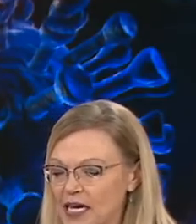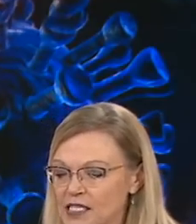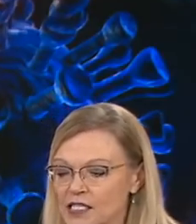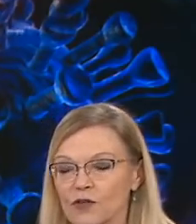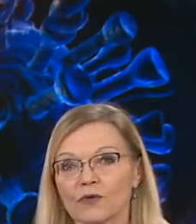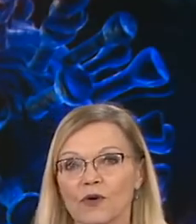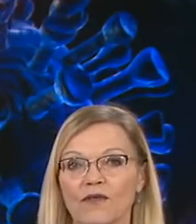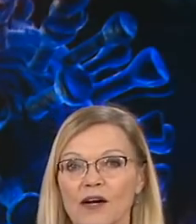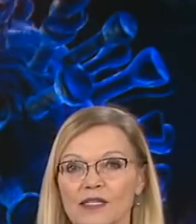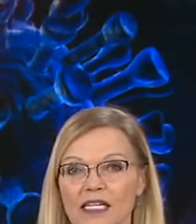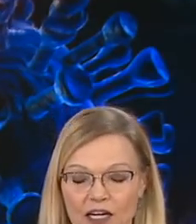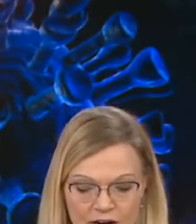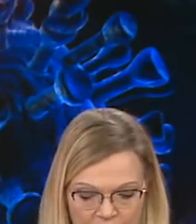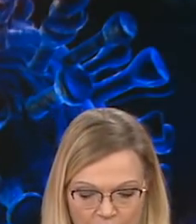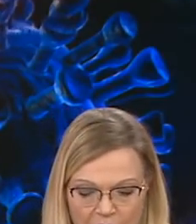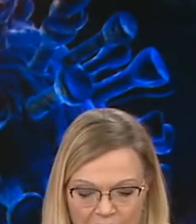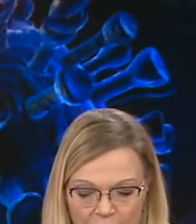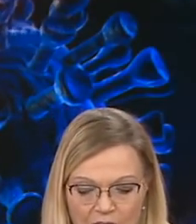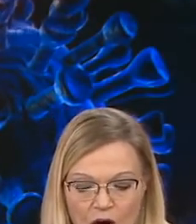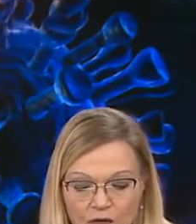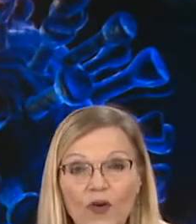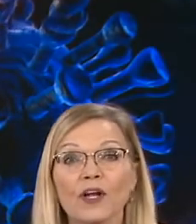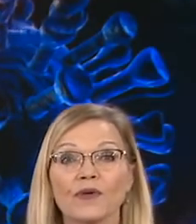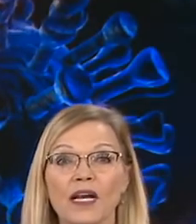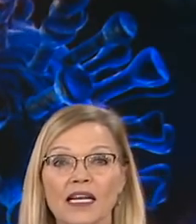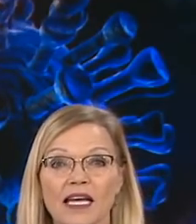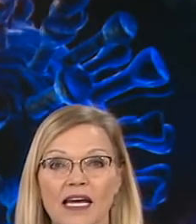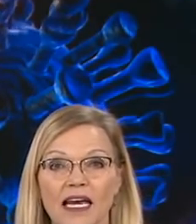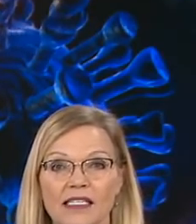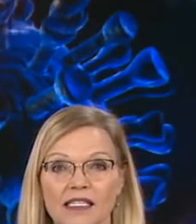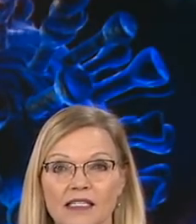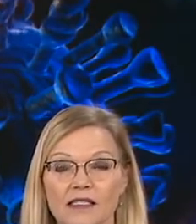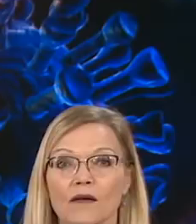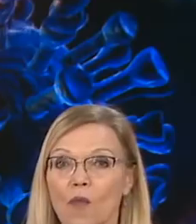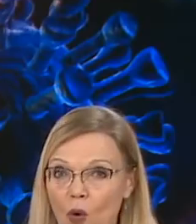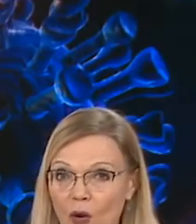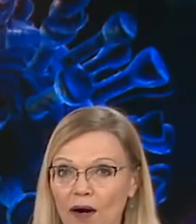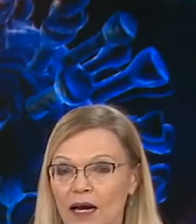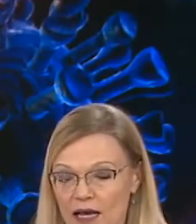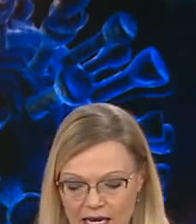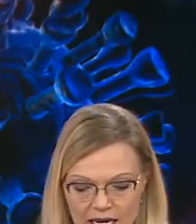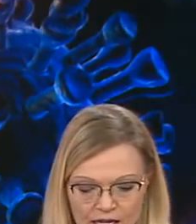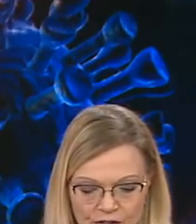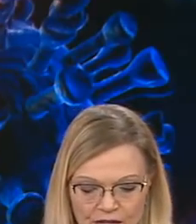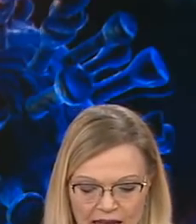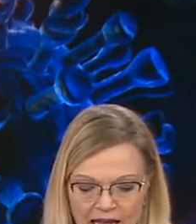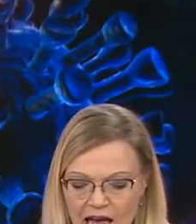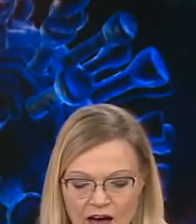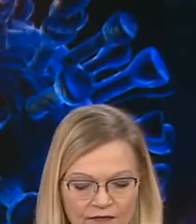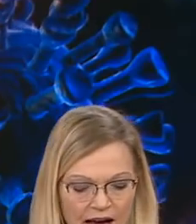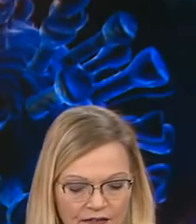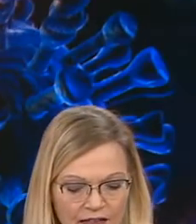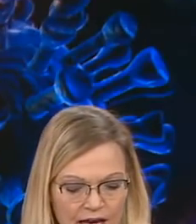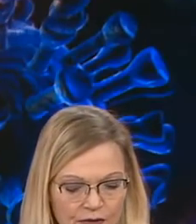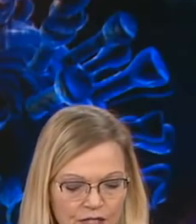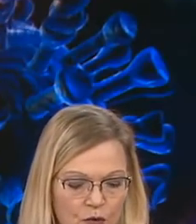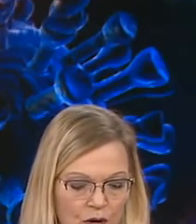28,952 cases of coronavirus here in Ohio, 498 cases more than yesterday.